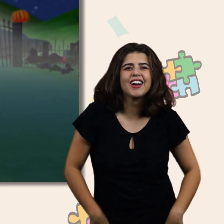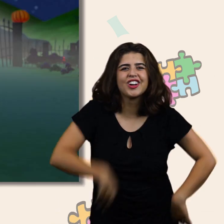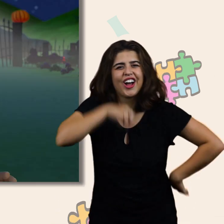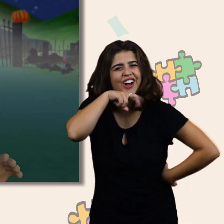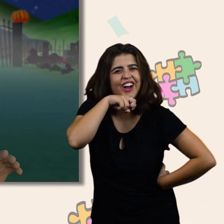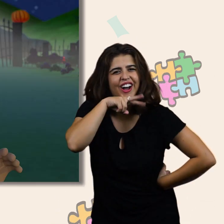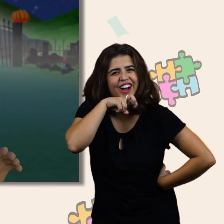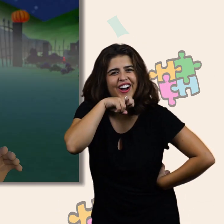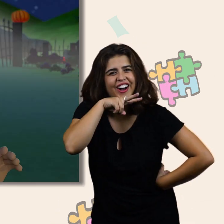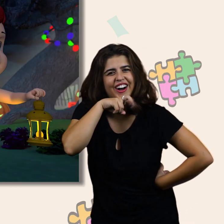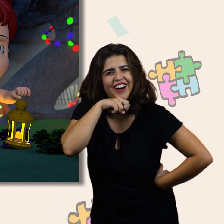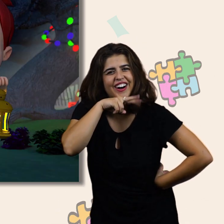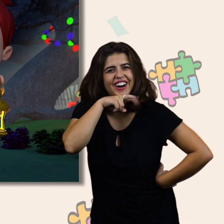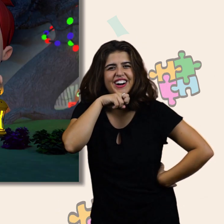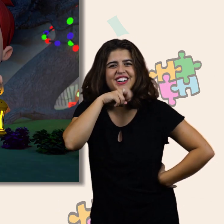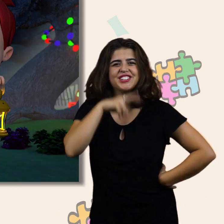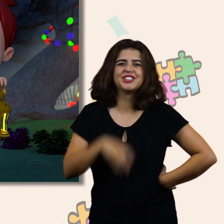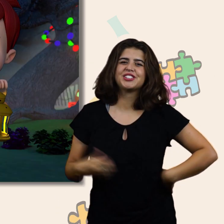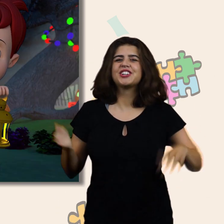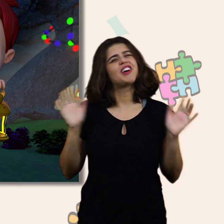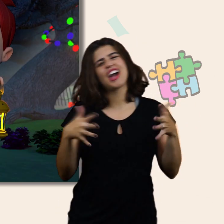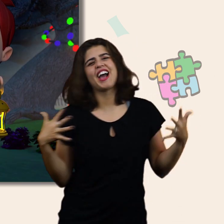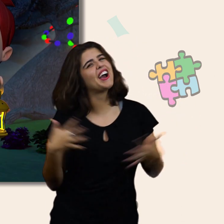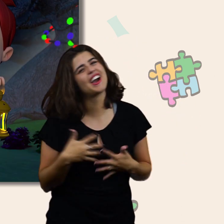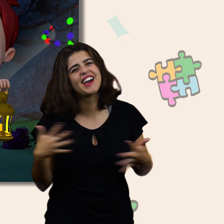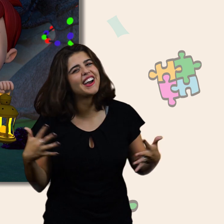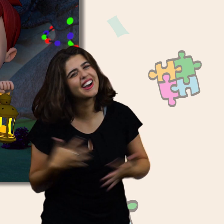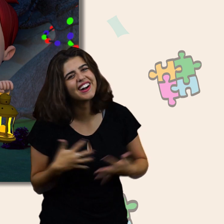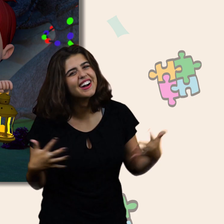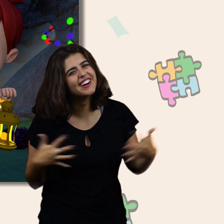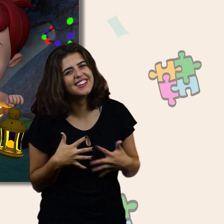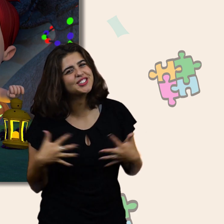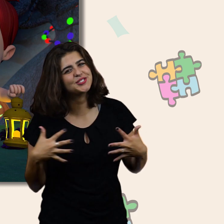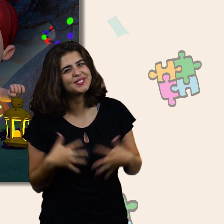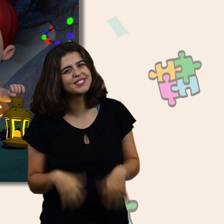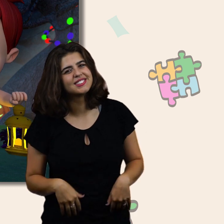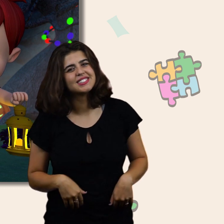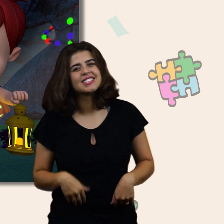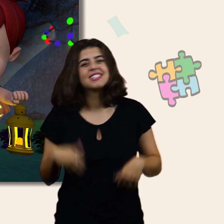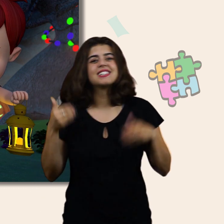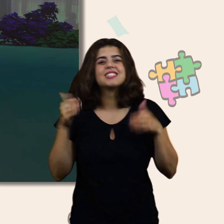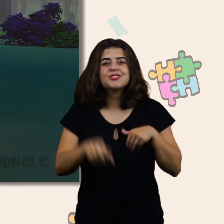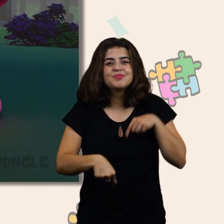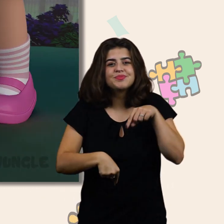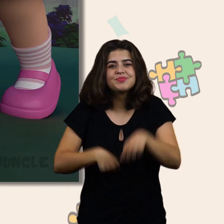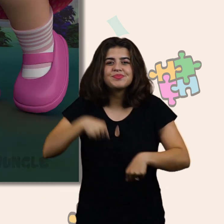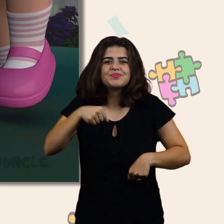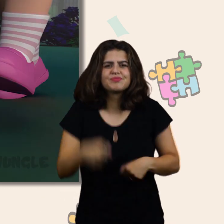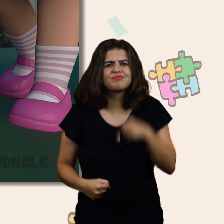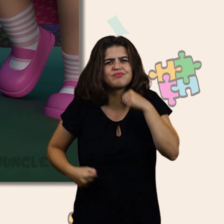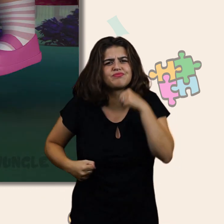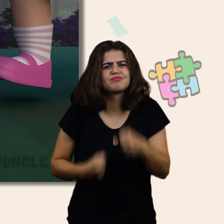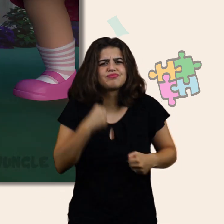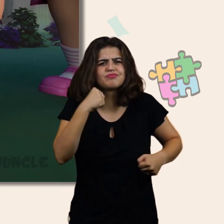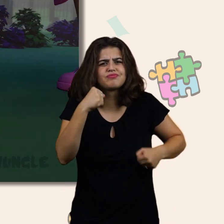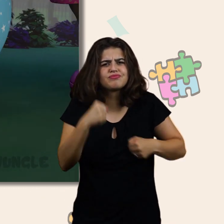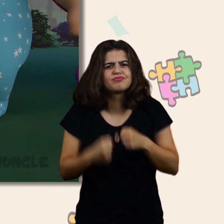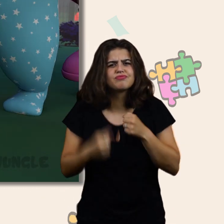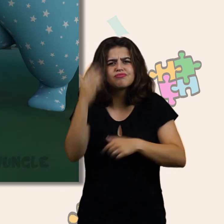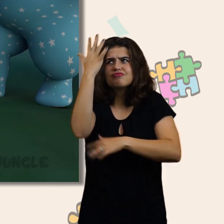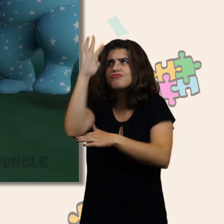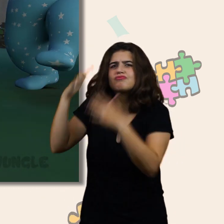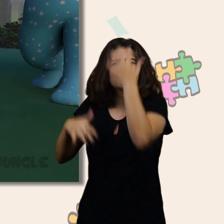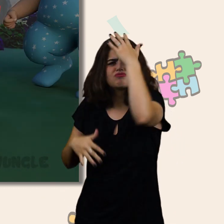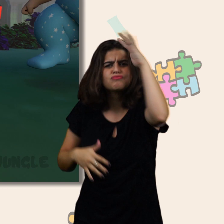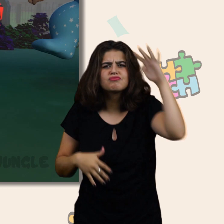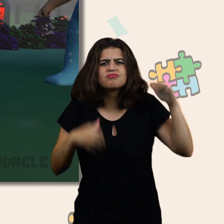It's a frog. We're not afraid. Let's stomp. Stomping in the